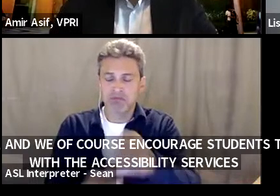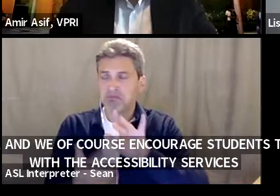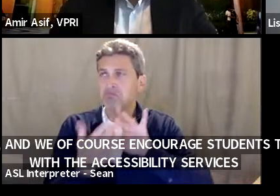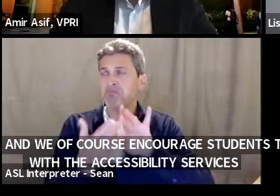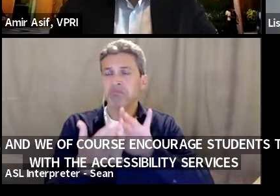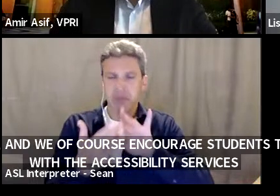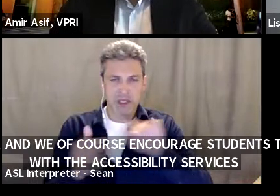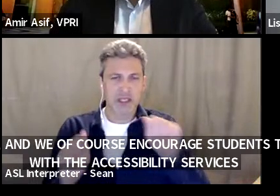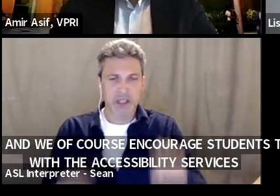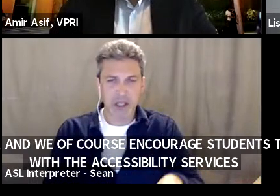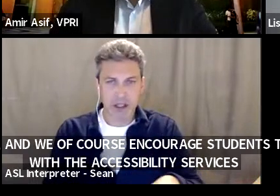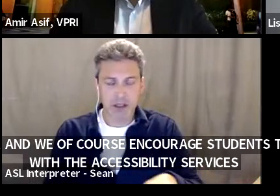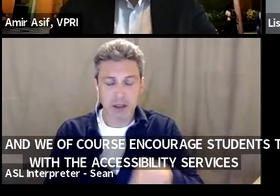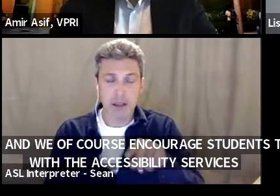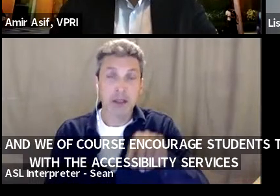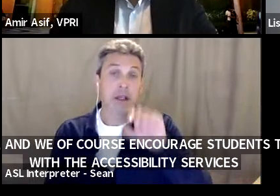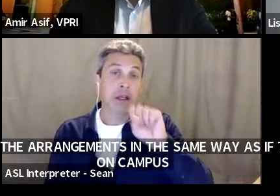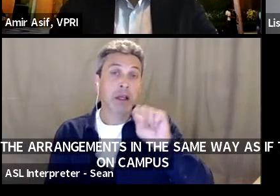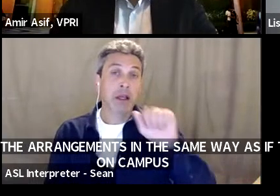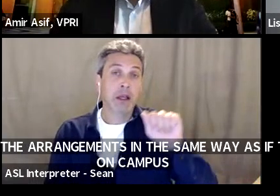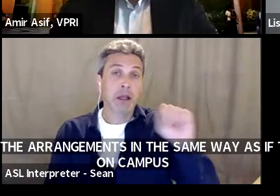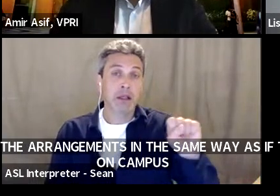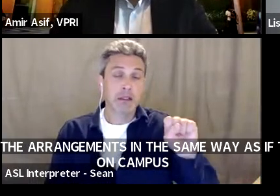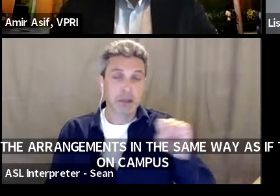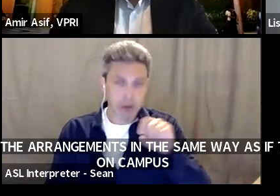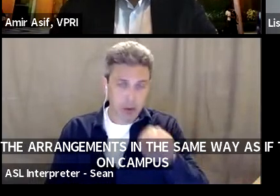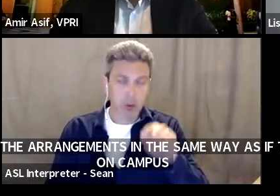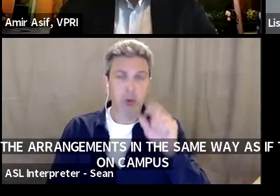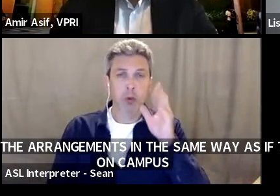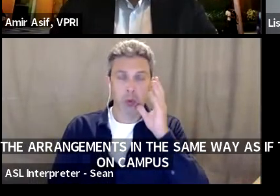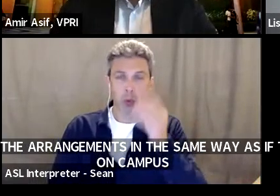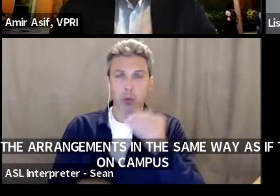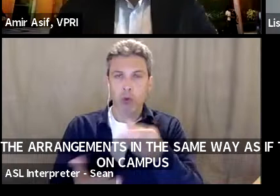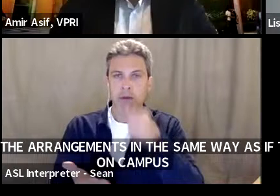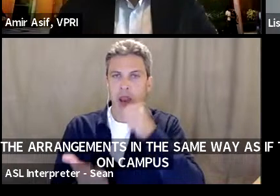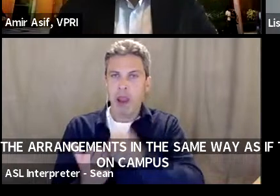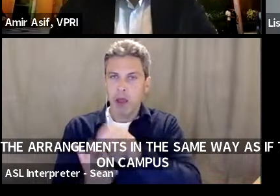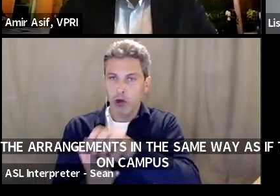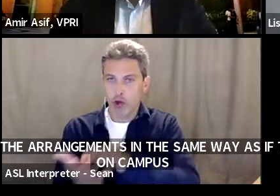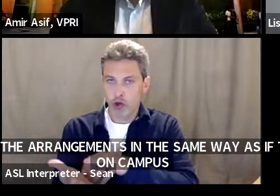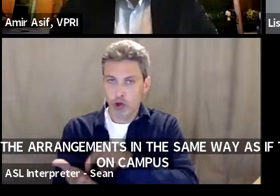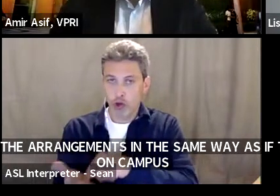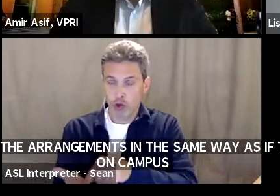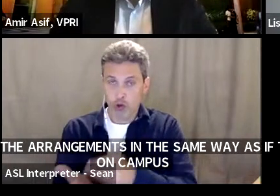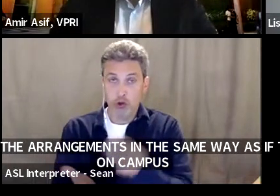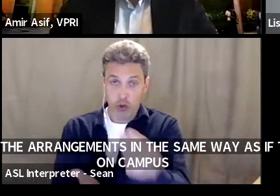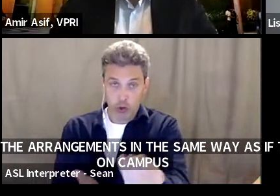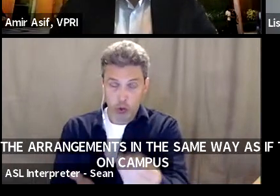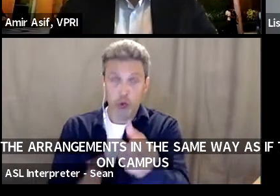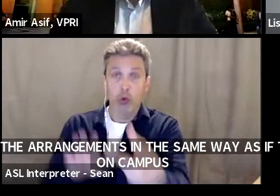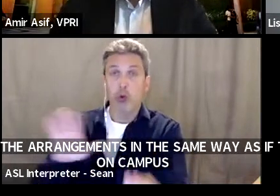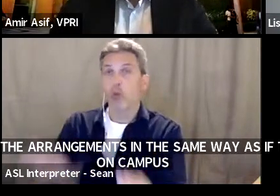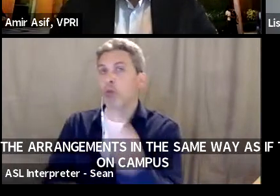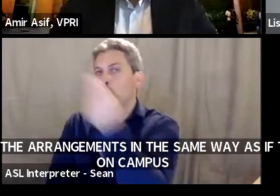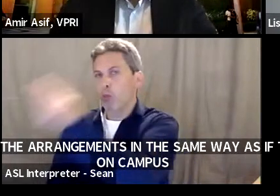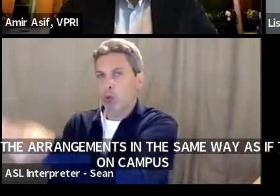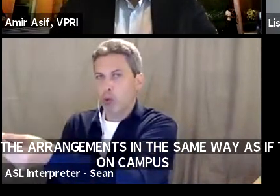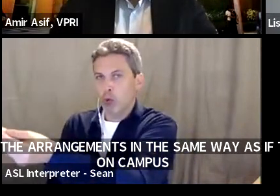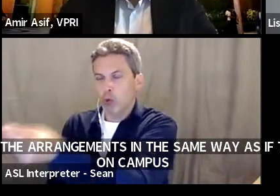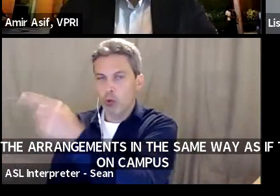Student Accessibility Services will provide the letters for the students to provide to their faculty